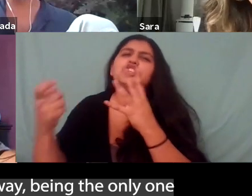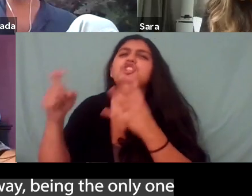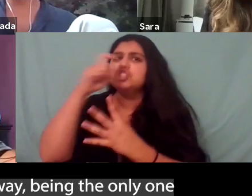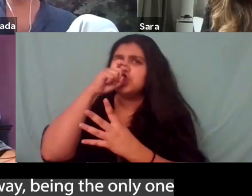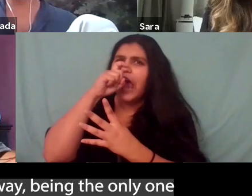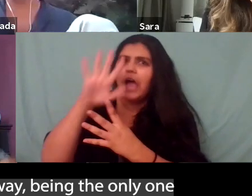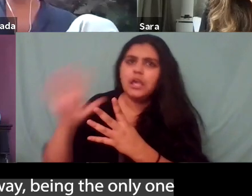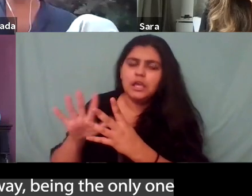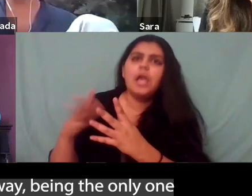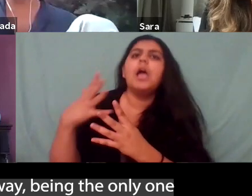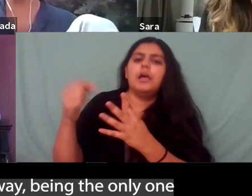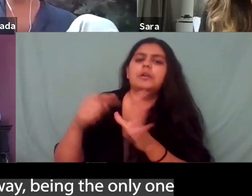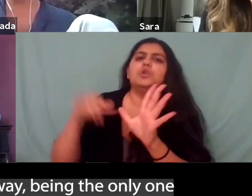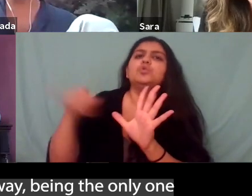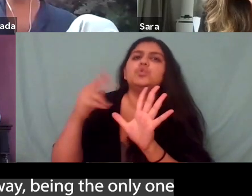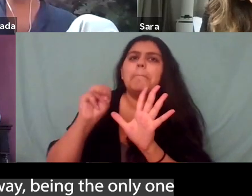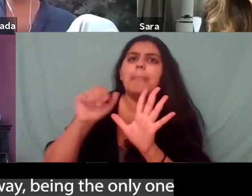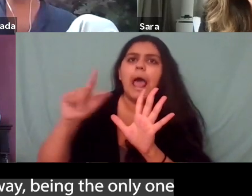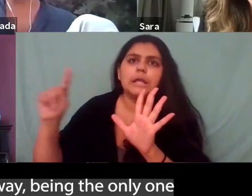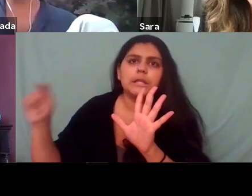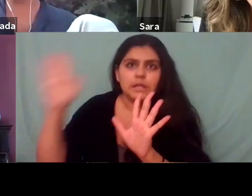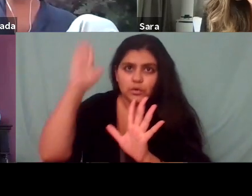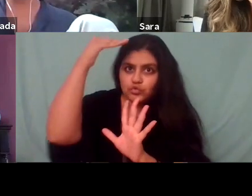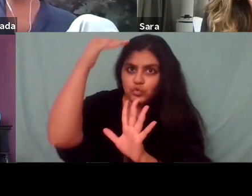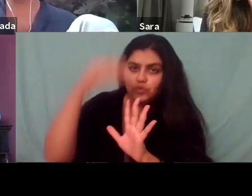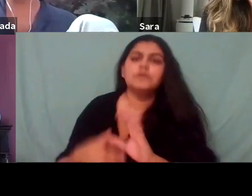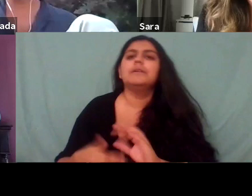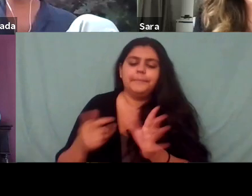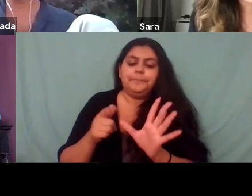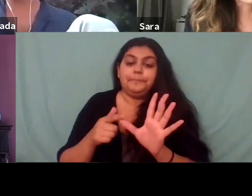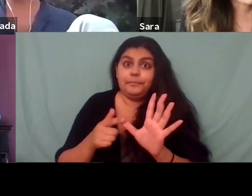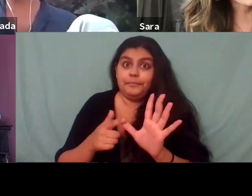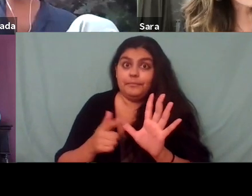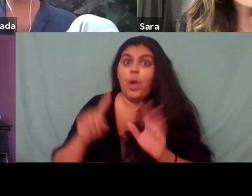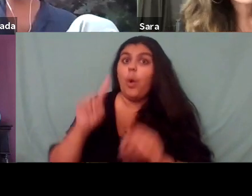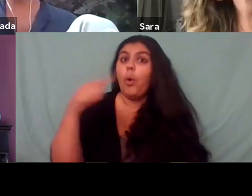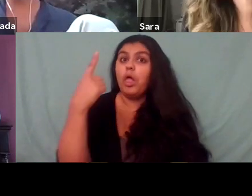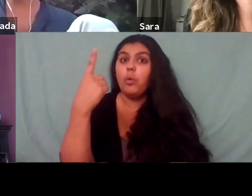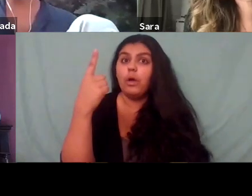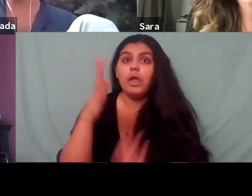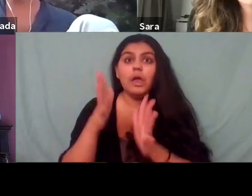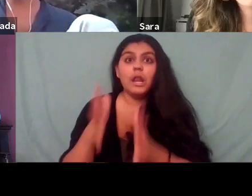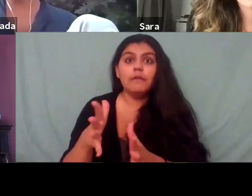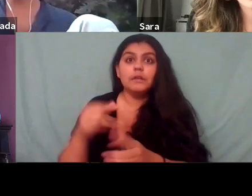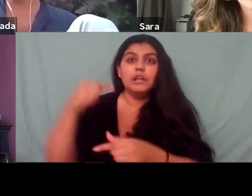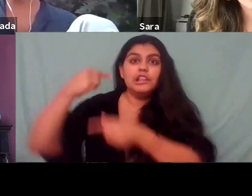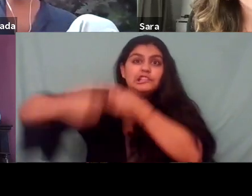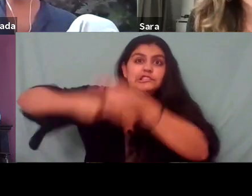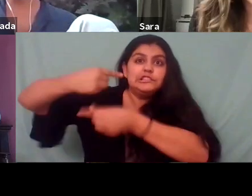being the only one who remained dynastically in the war. But the period of those